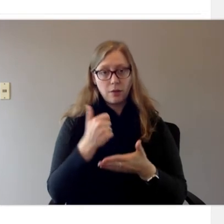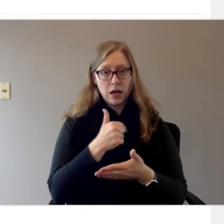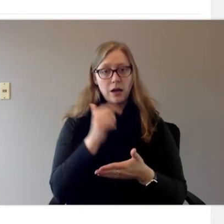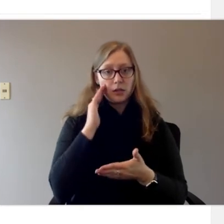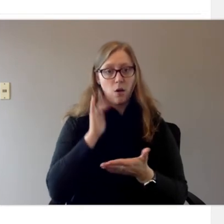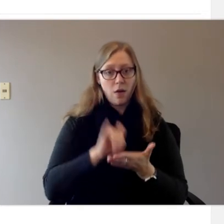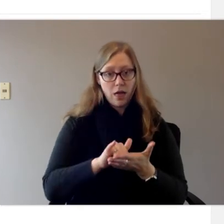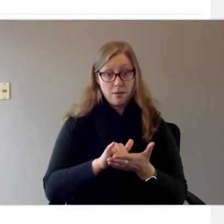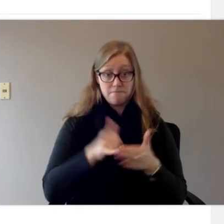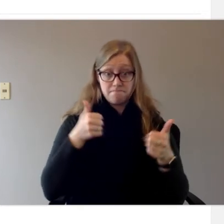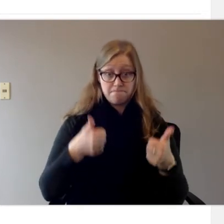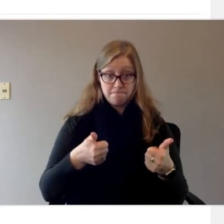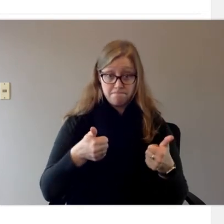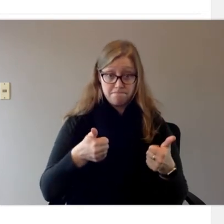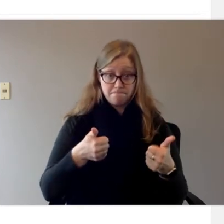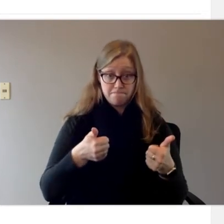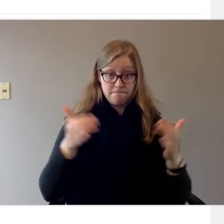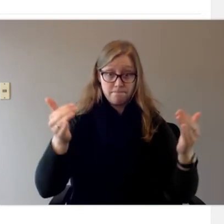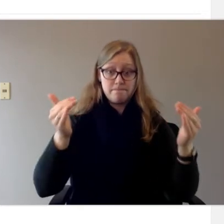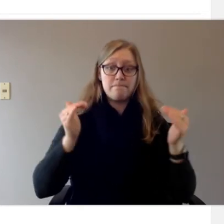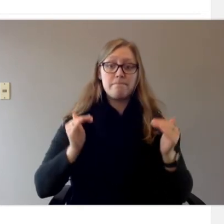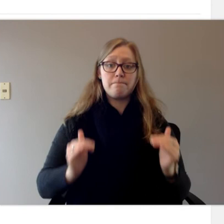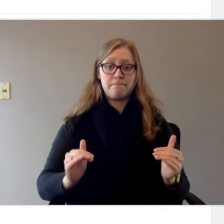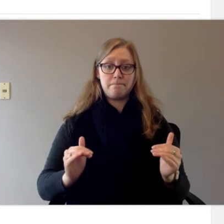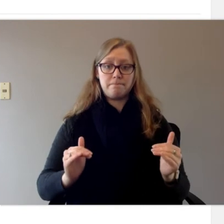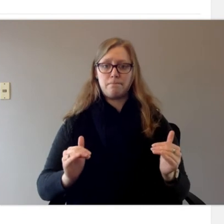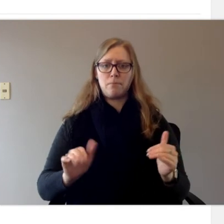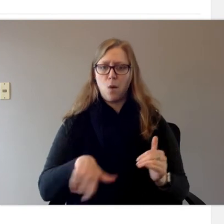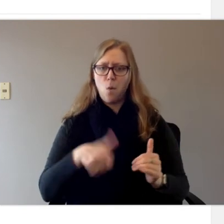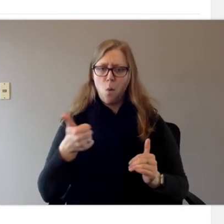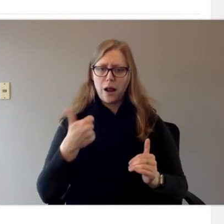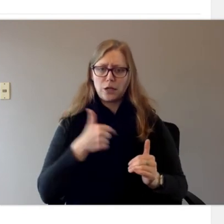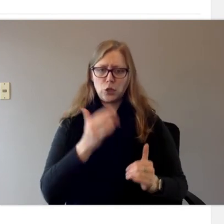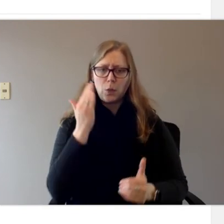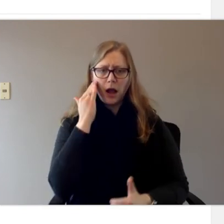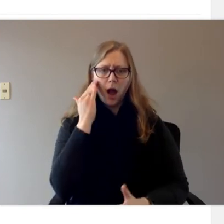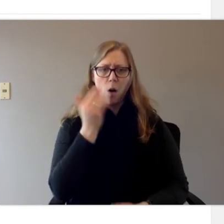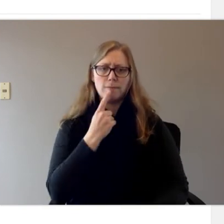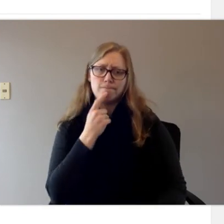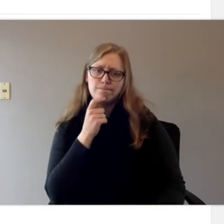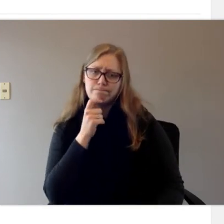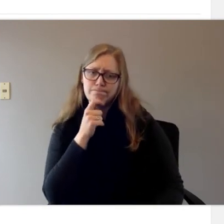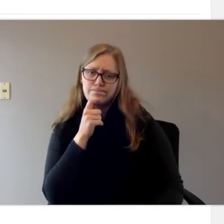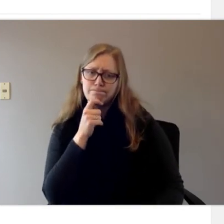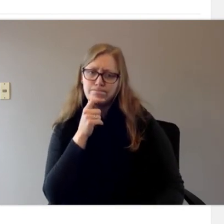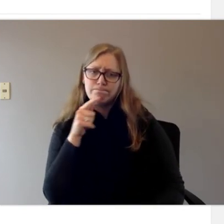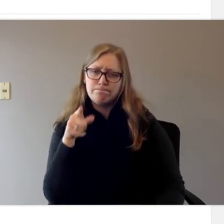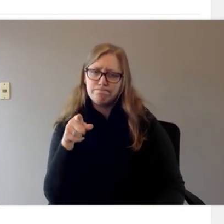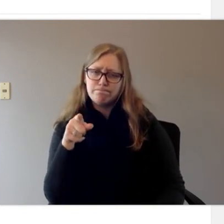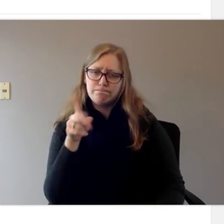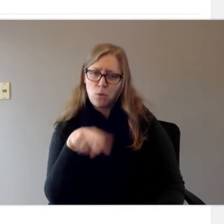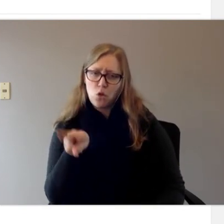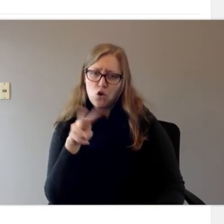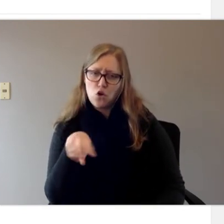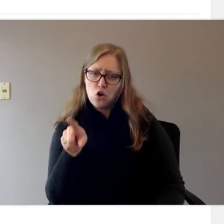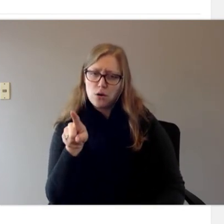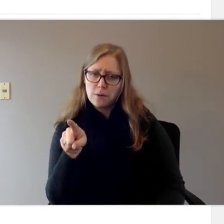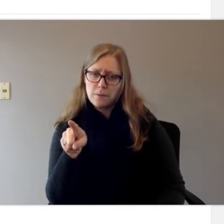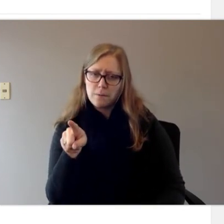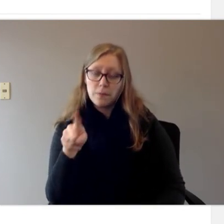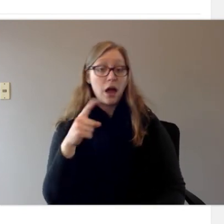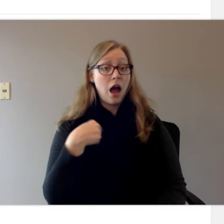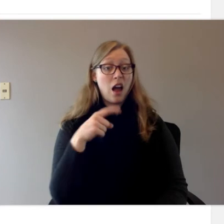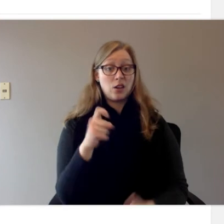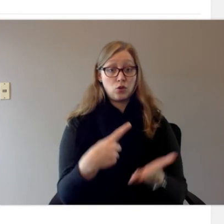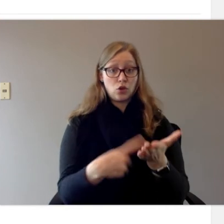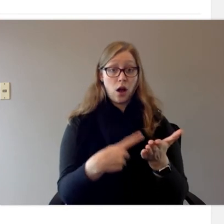All right. All right, so what else do we know? Well, as we look at this, I need to talk